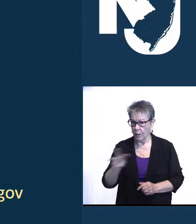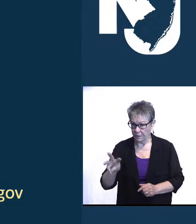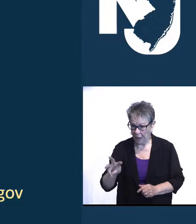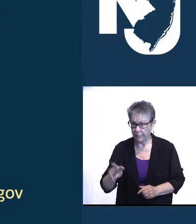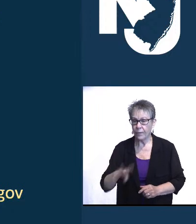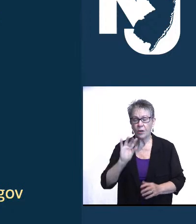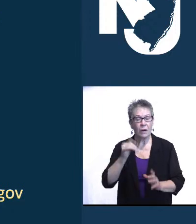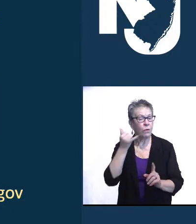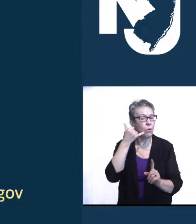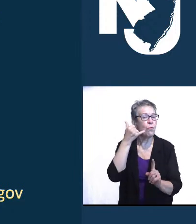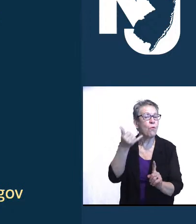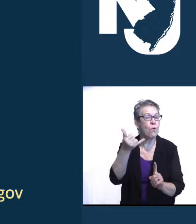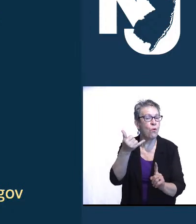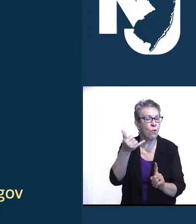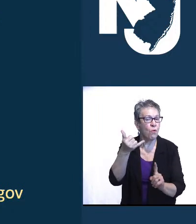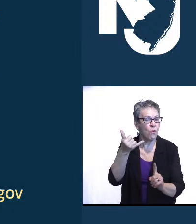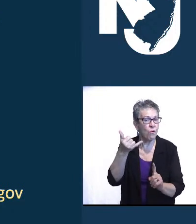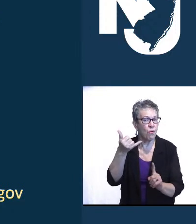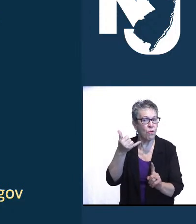there,